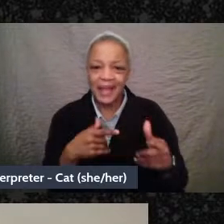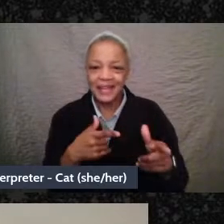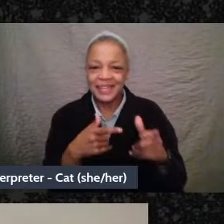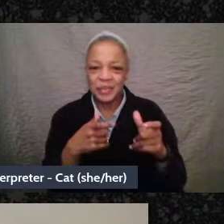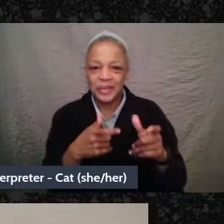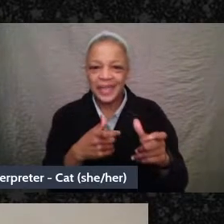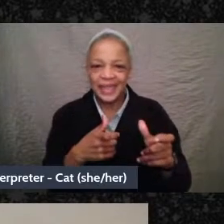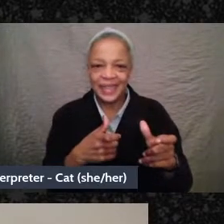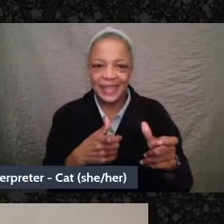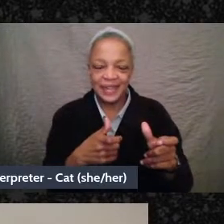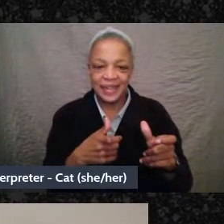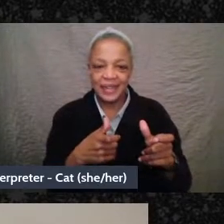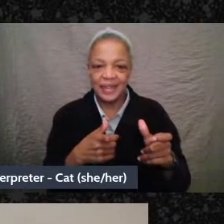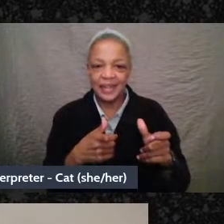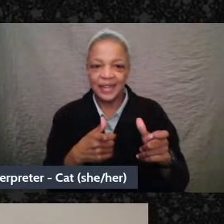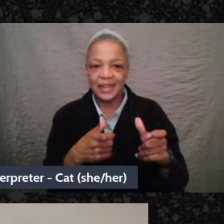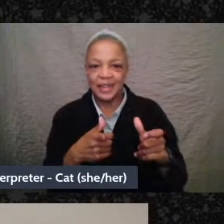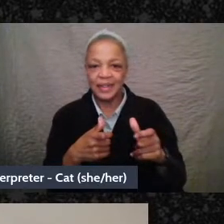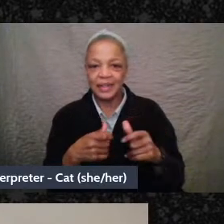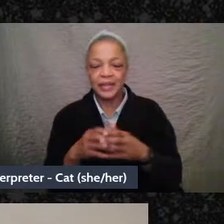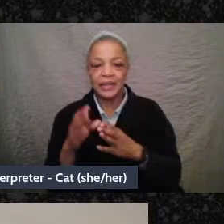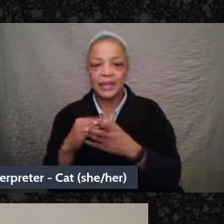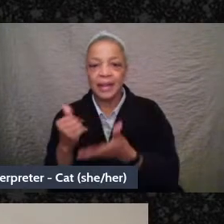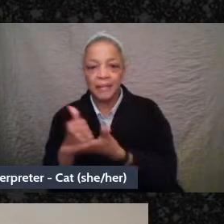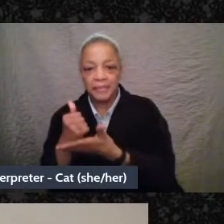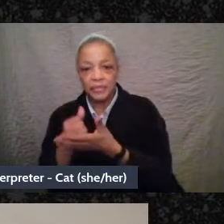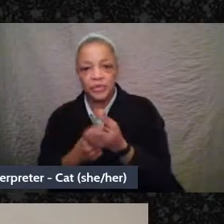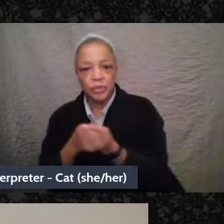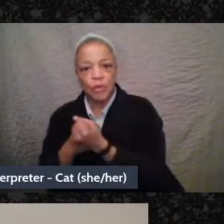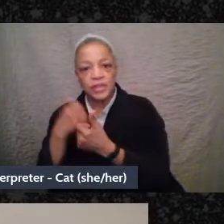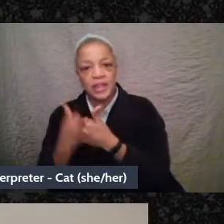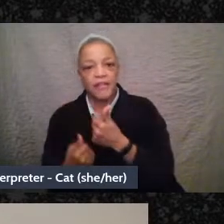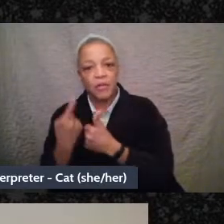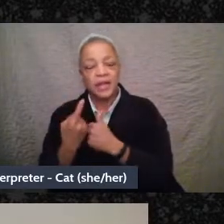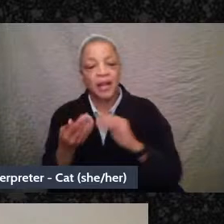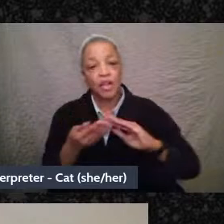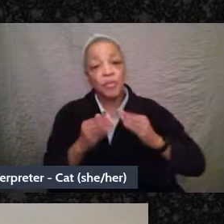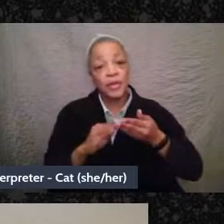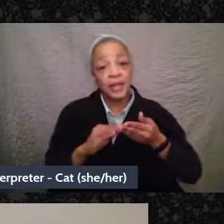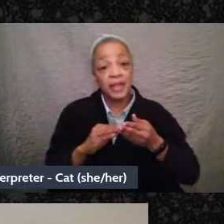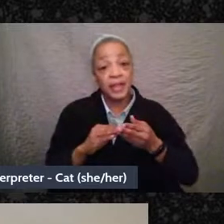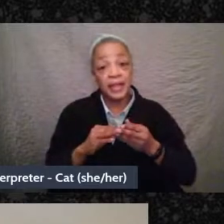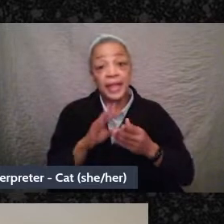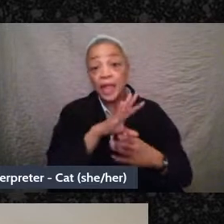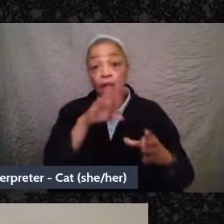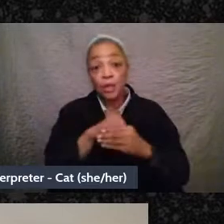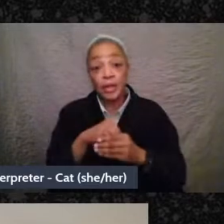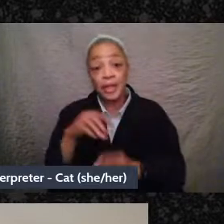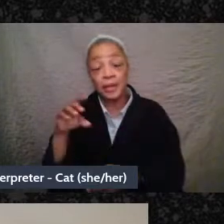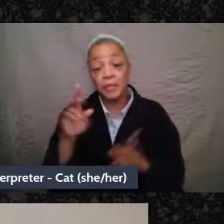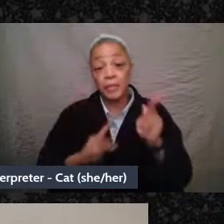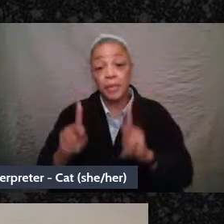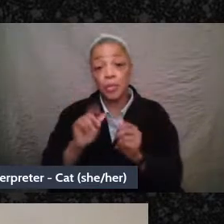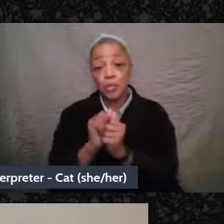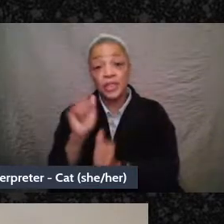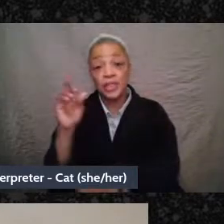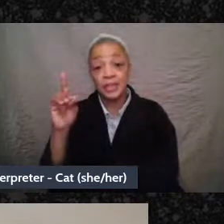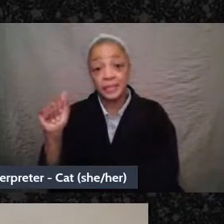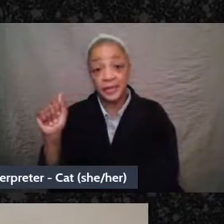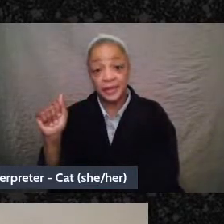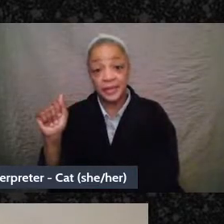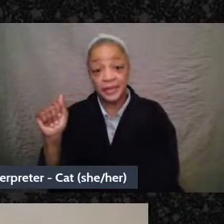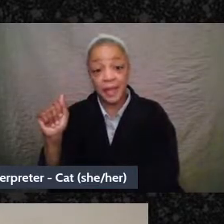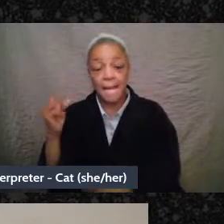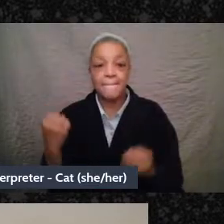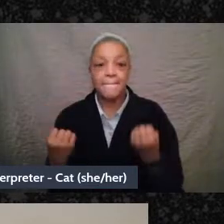brings and accounts for everyone in our communities, including disabled folks. And many of us who do that, just like many of us who